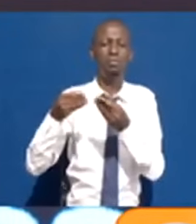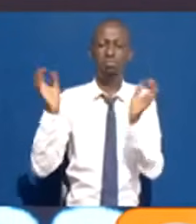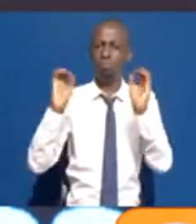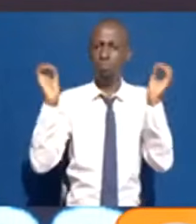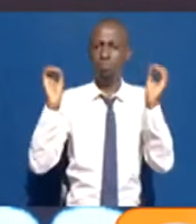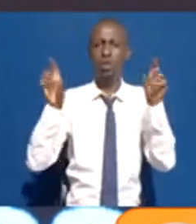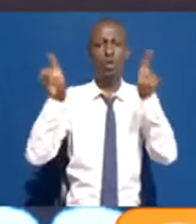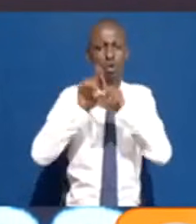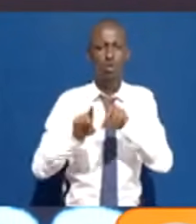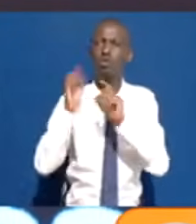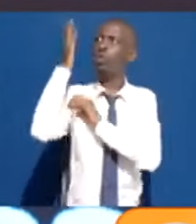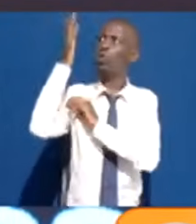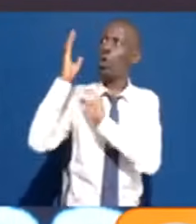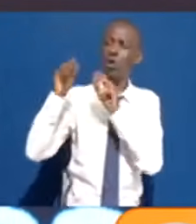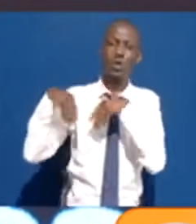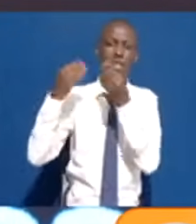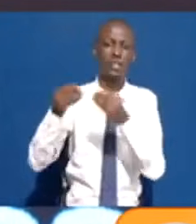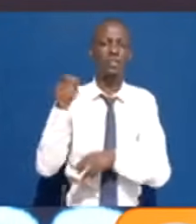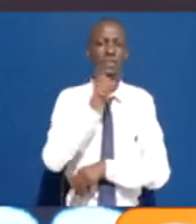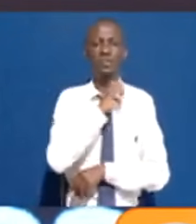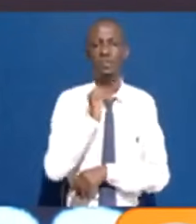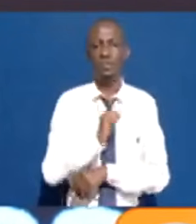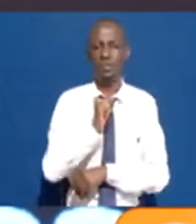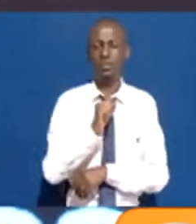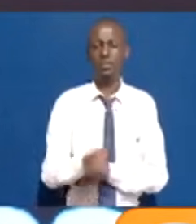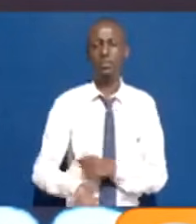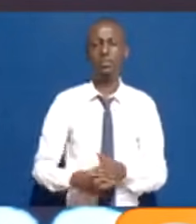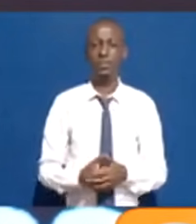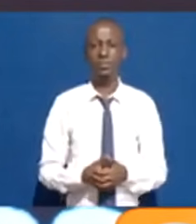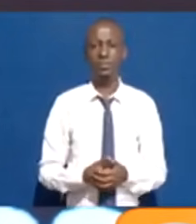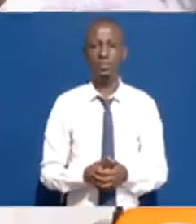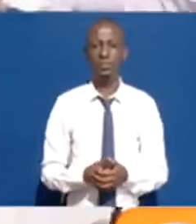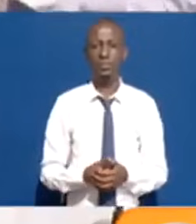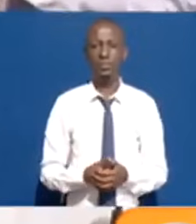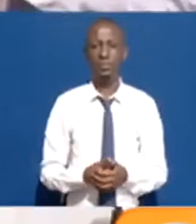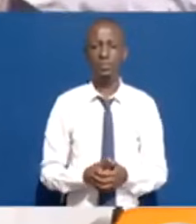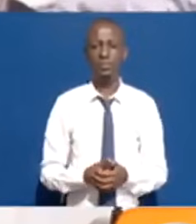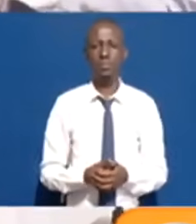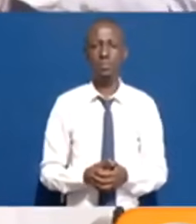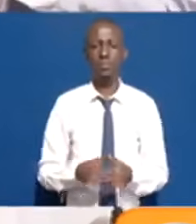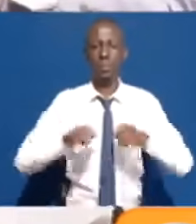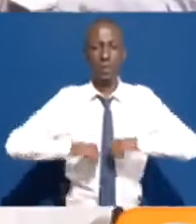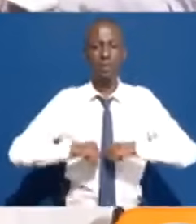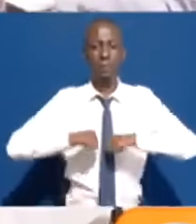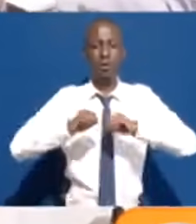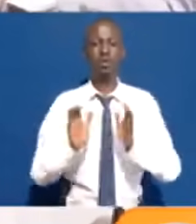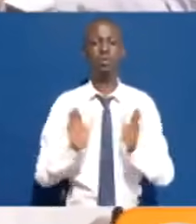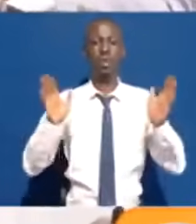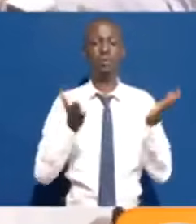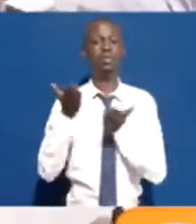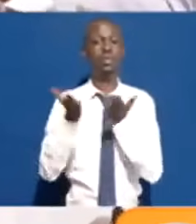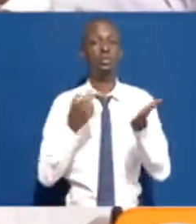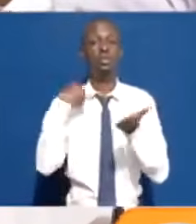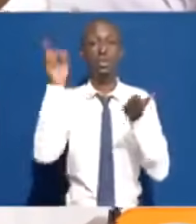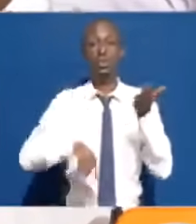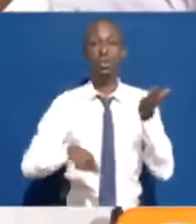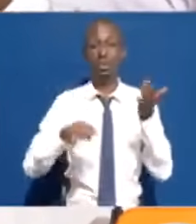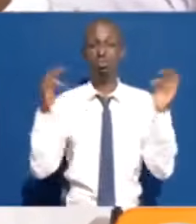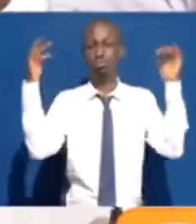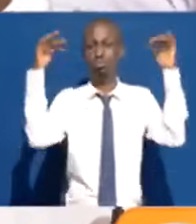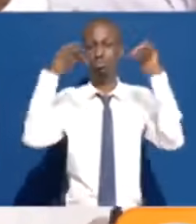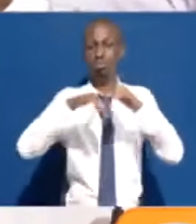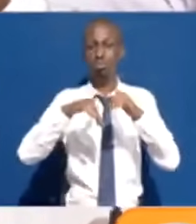but also given to us, more importantly, by God. Head of Public Service Felix Koskei said the retreat